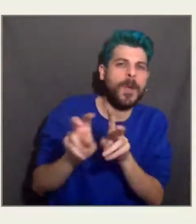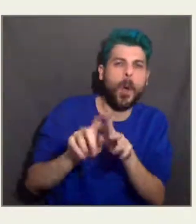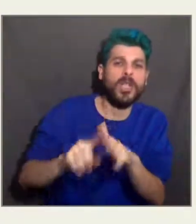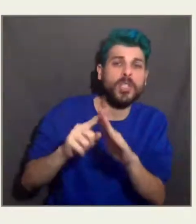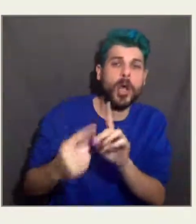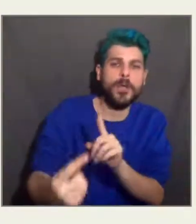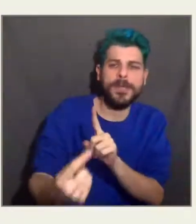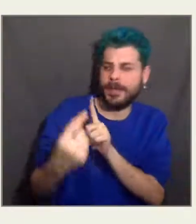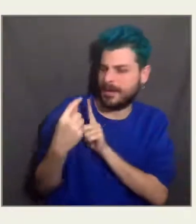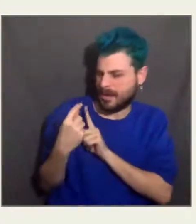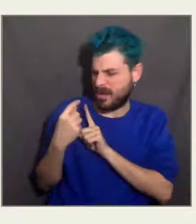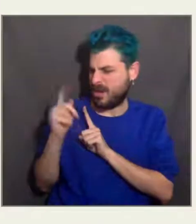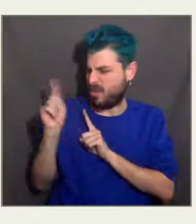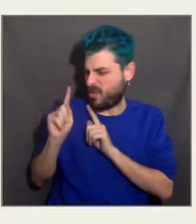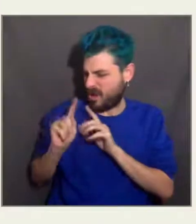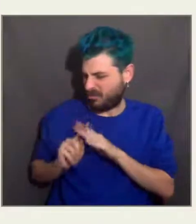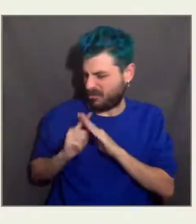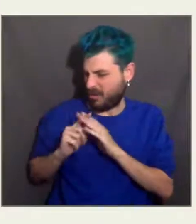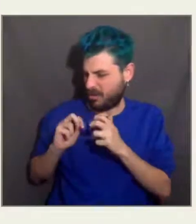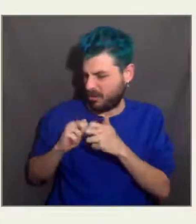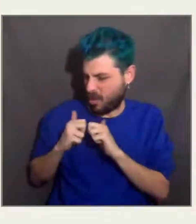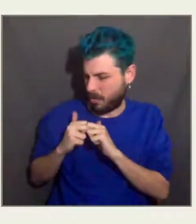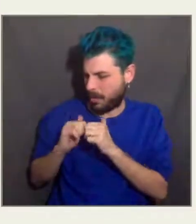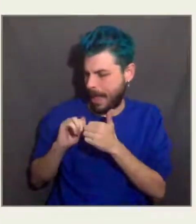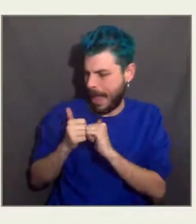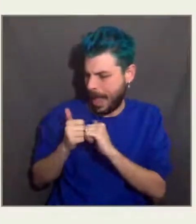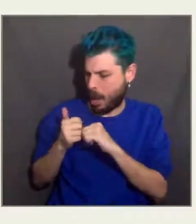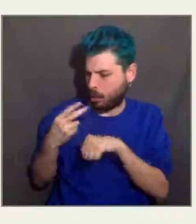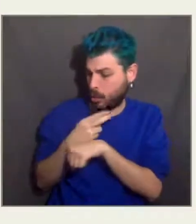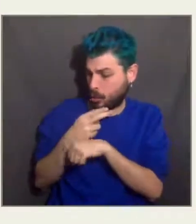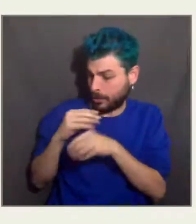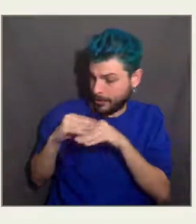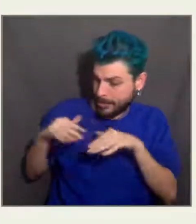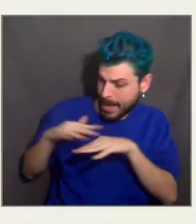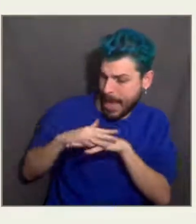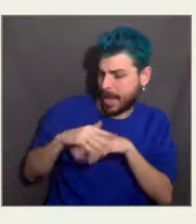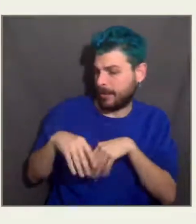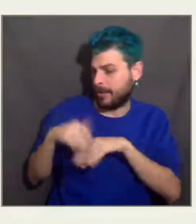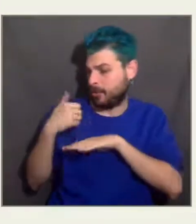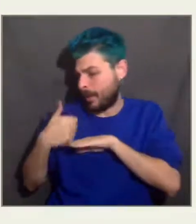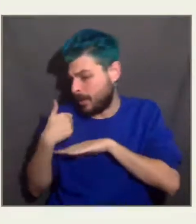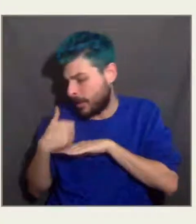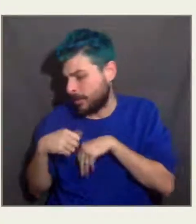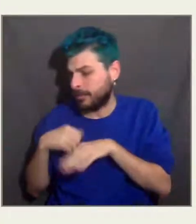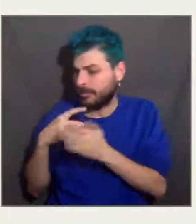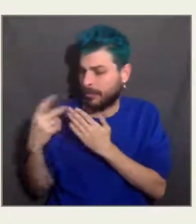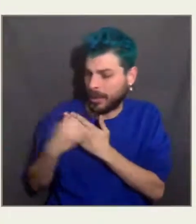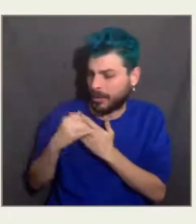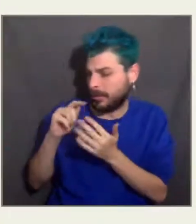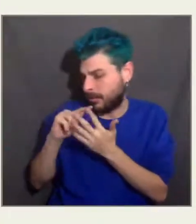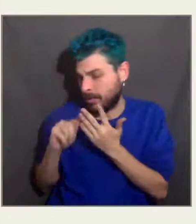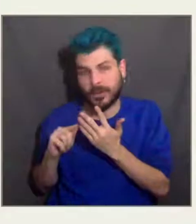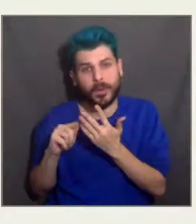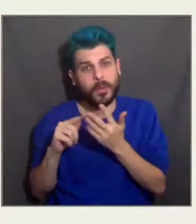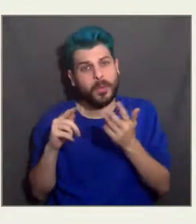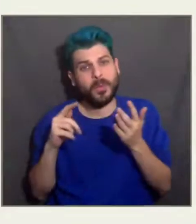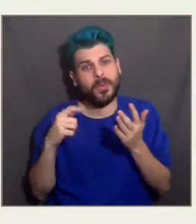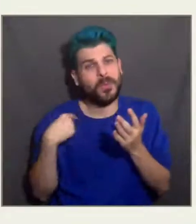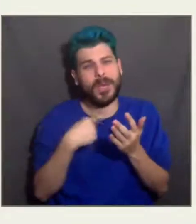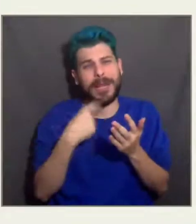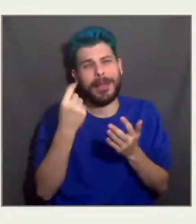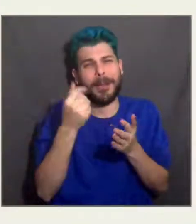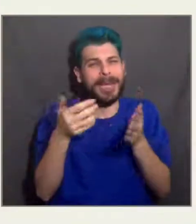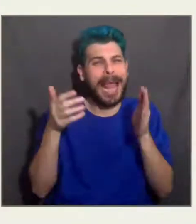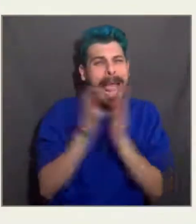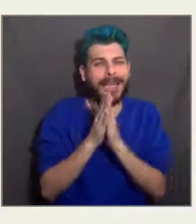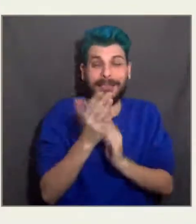our economic development, whatever it is. We are the ones who ask everybody to come with us on the 50-year journey into the future, and then